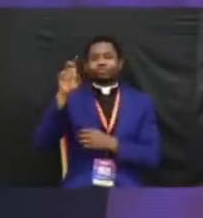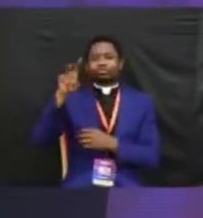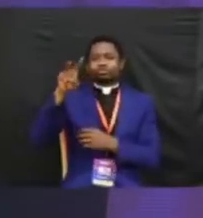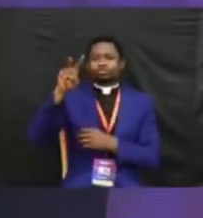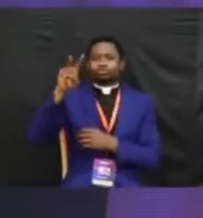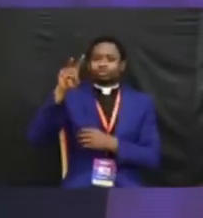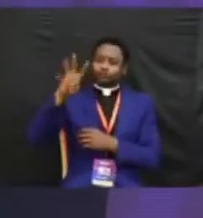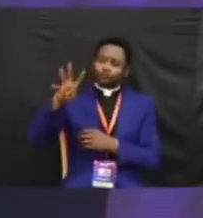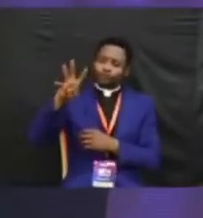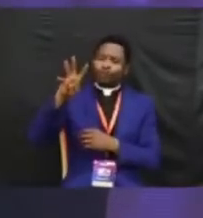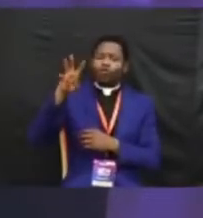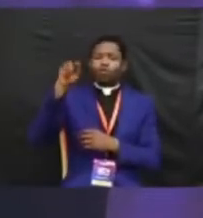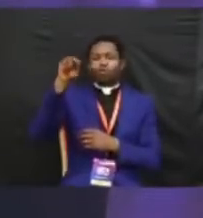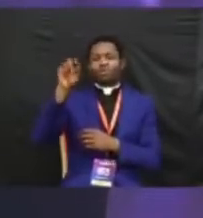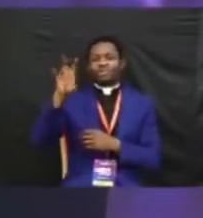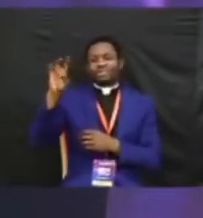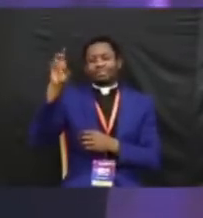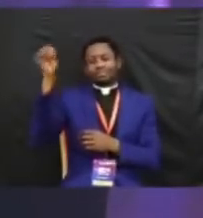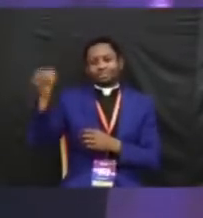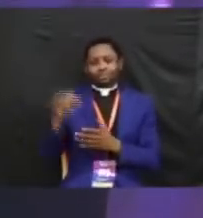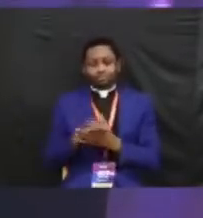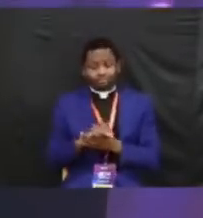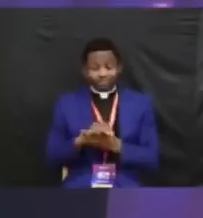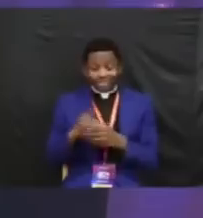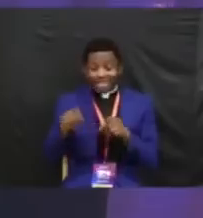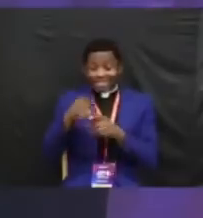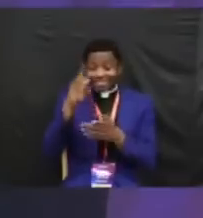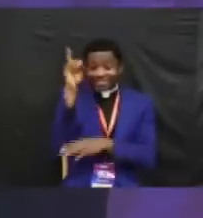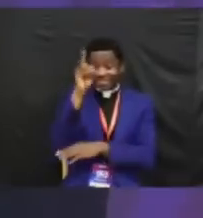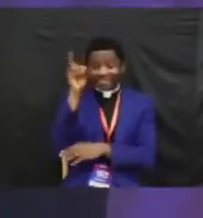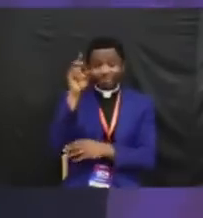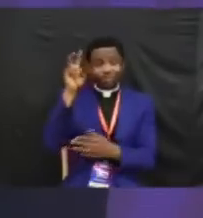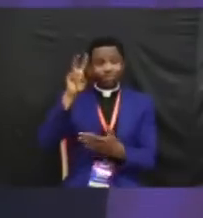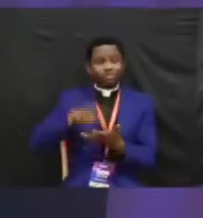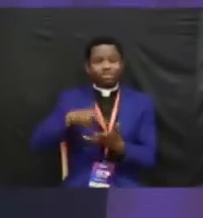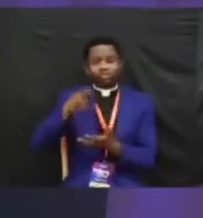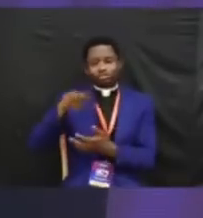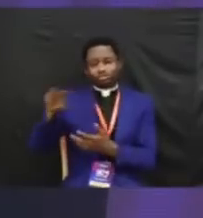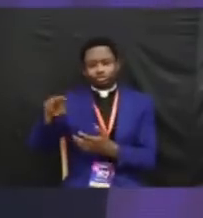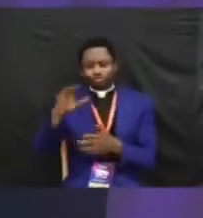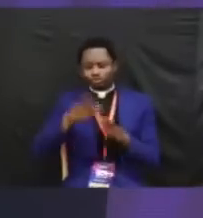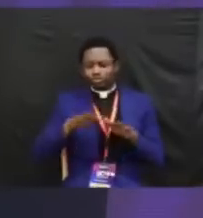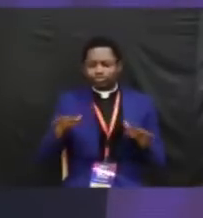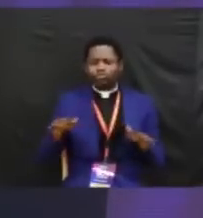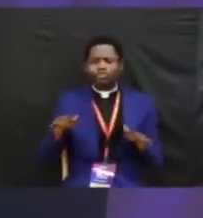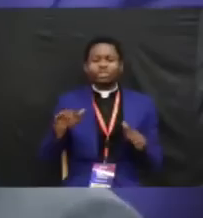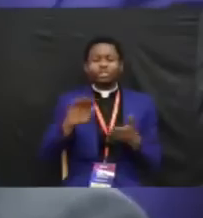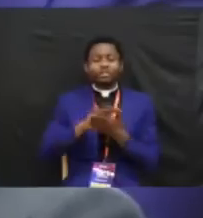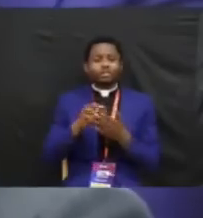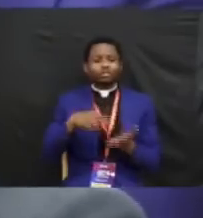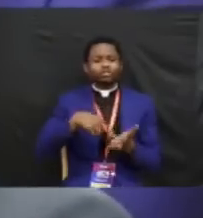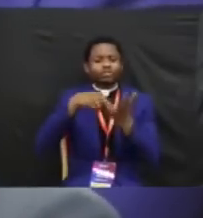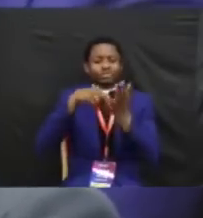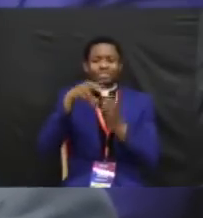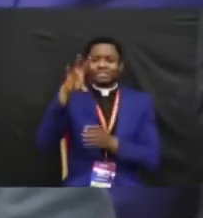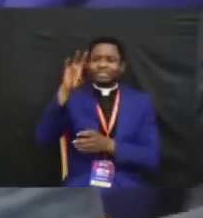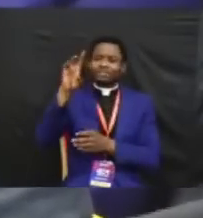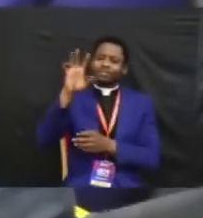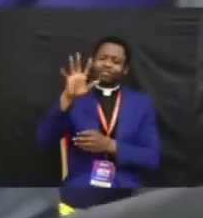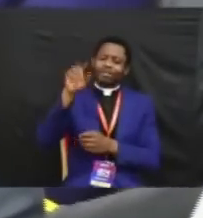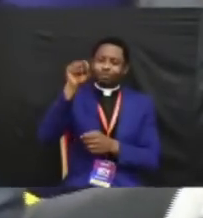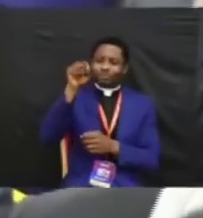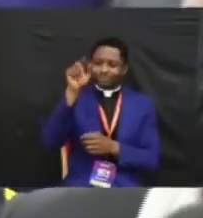ending 2022, the children and the youth membership of the Church of Pentecost represented 75.3%